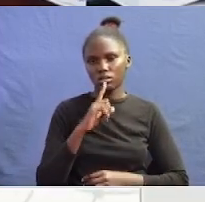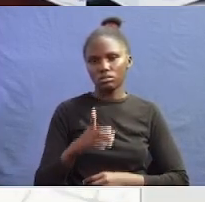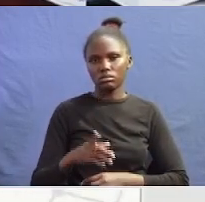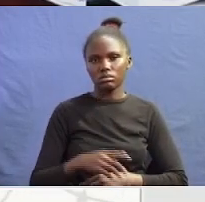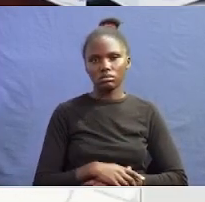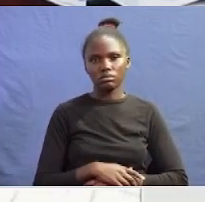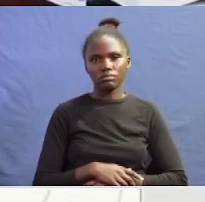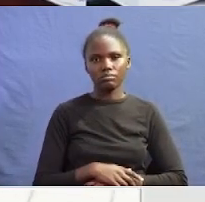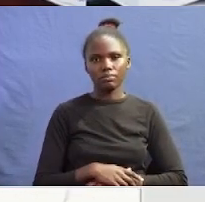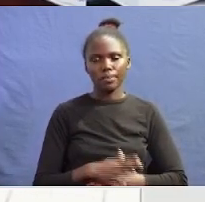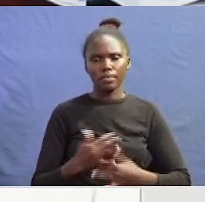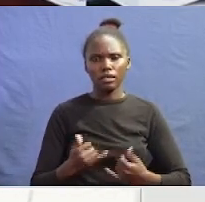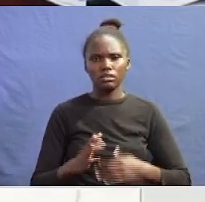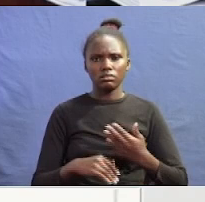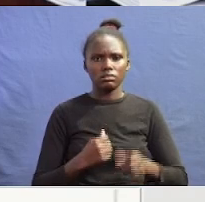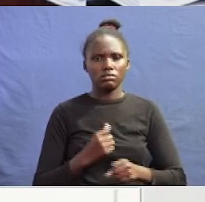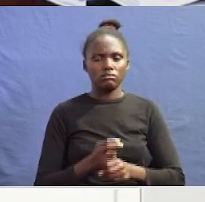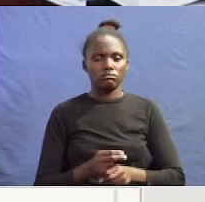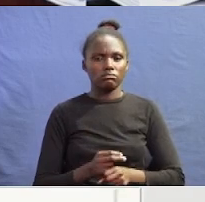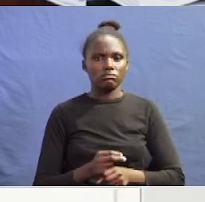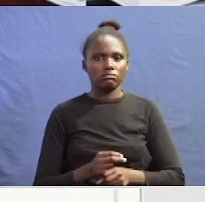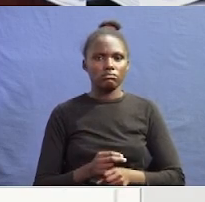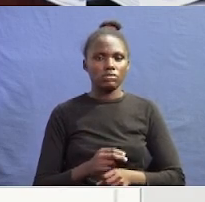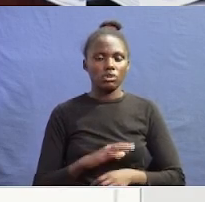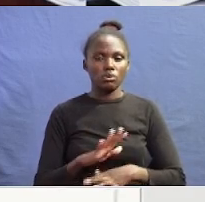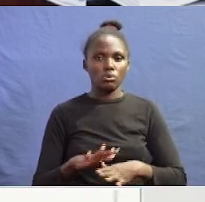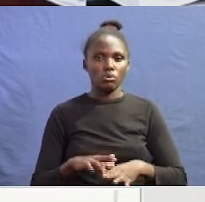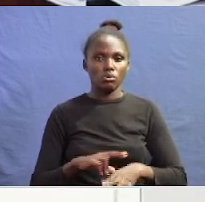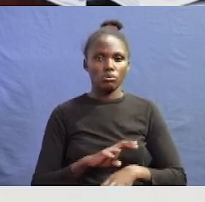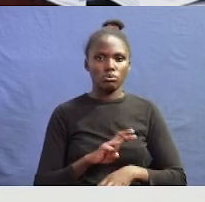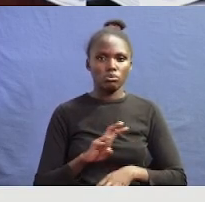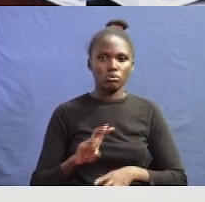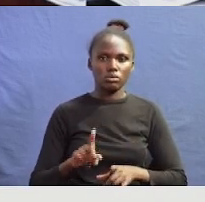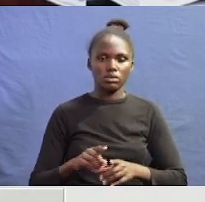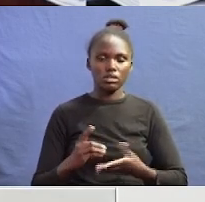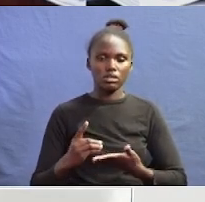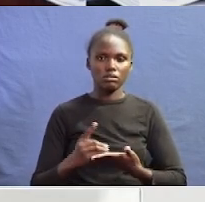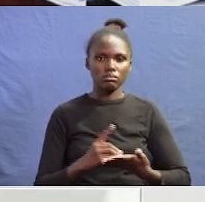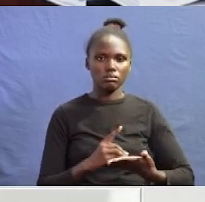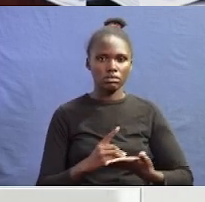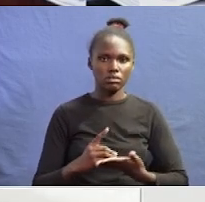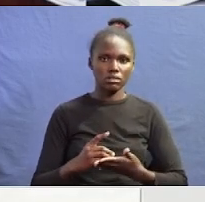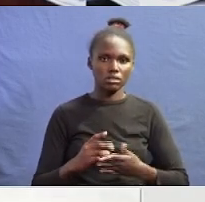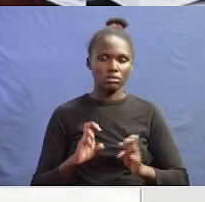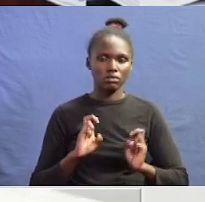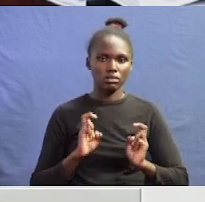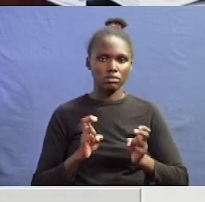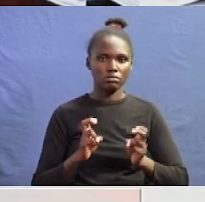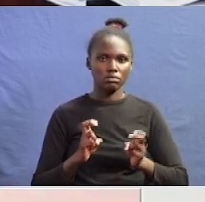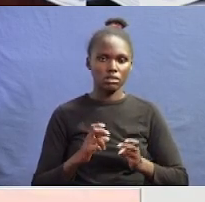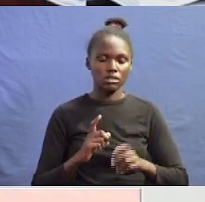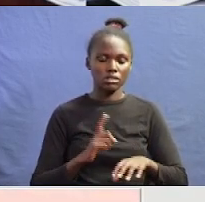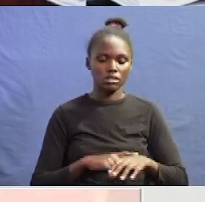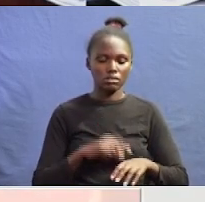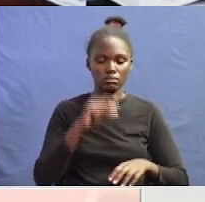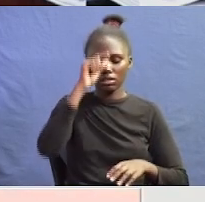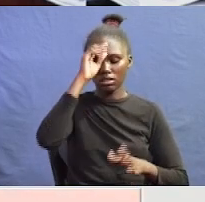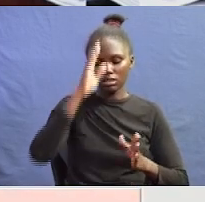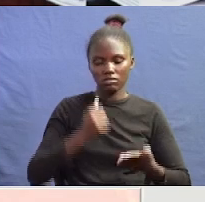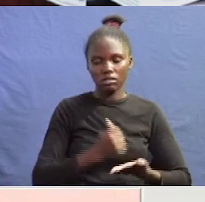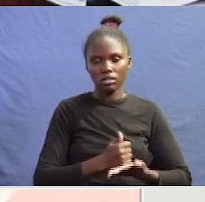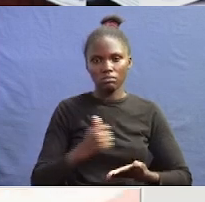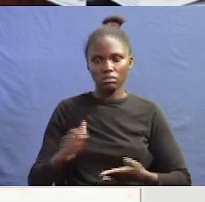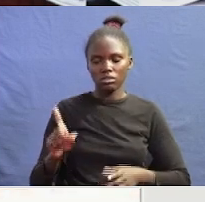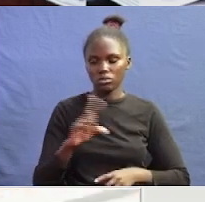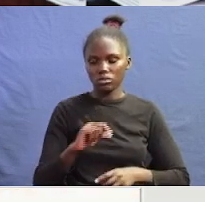Mombasa has also alluded that let us just deal with this motion. If Governor Guyo is impeached, he can go to court.